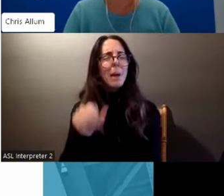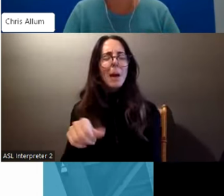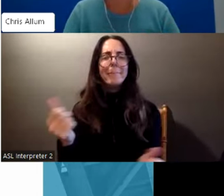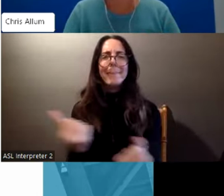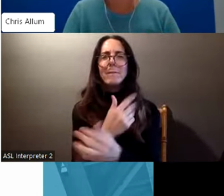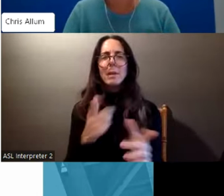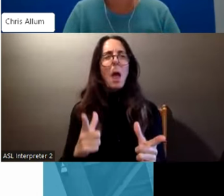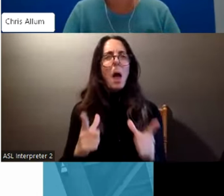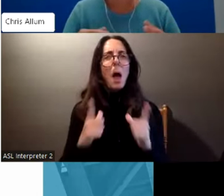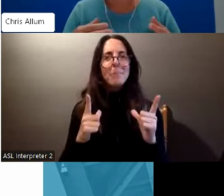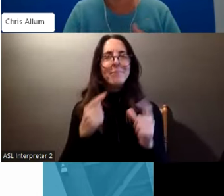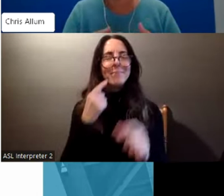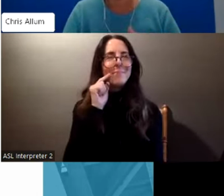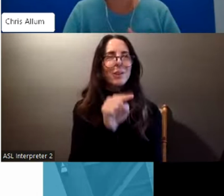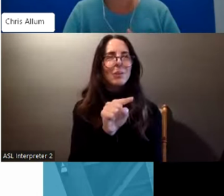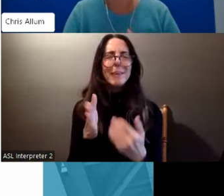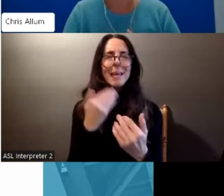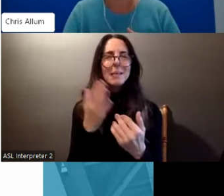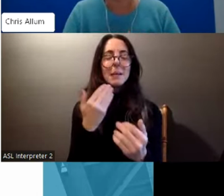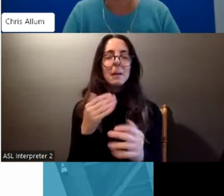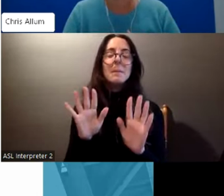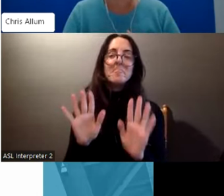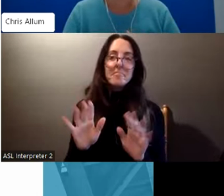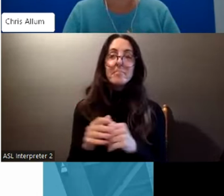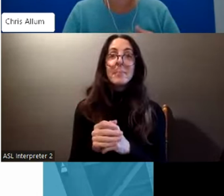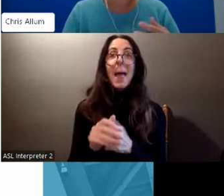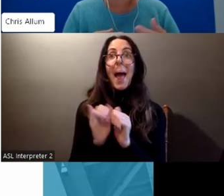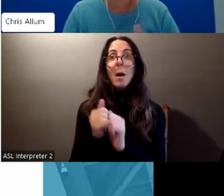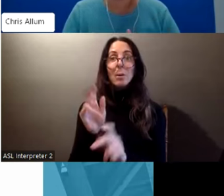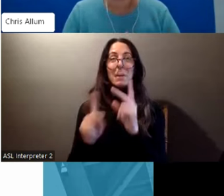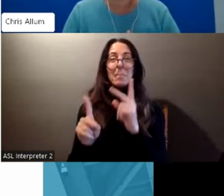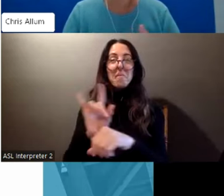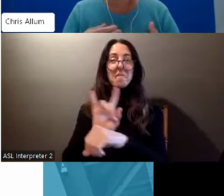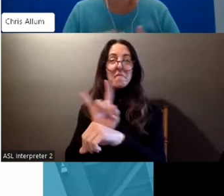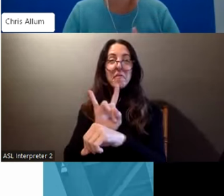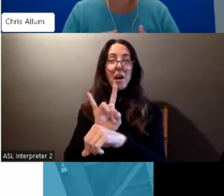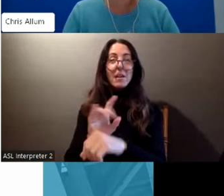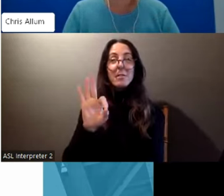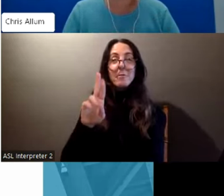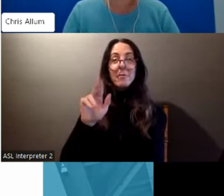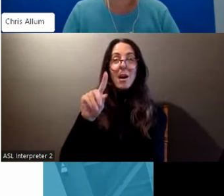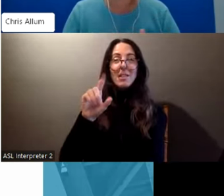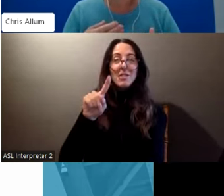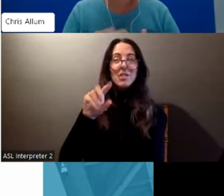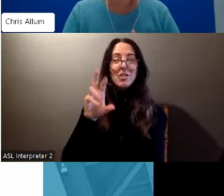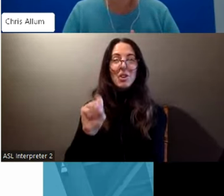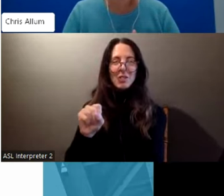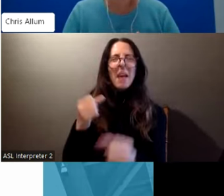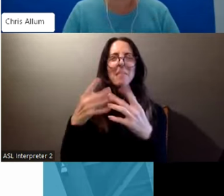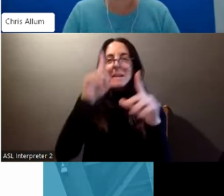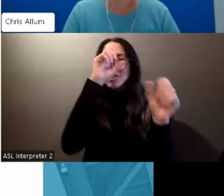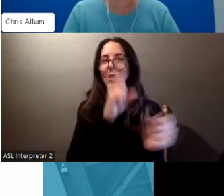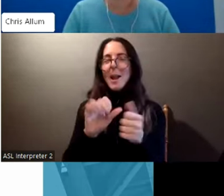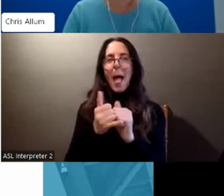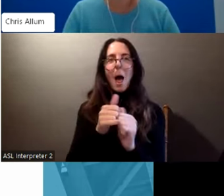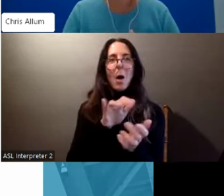very easy. So different ways that fraudsters are using technology to try and defraud you. Like anything, if